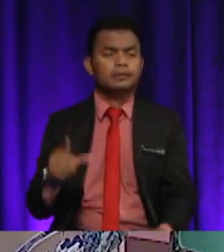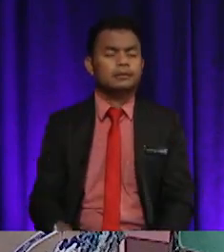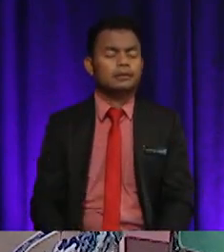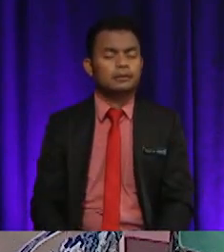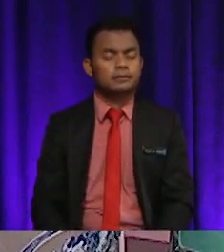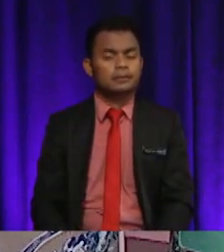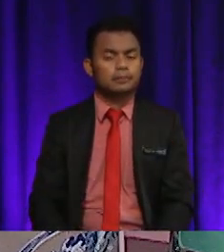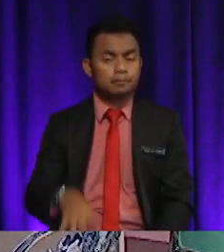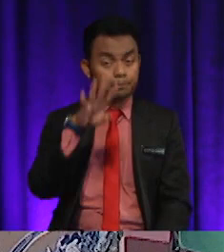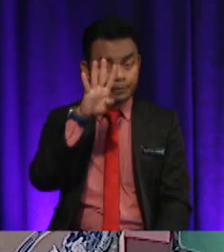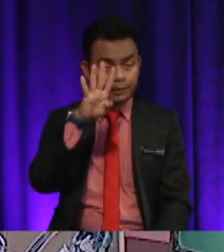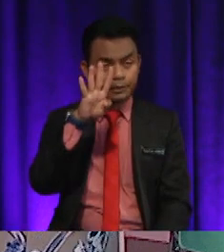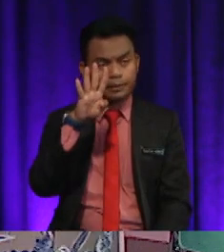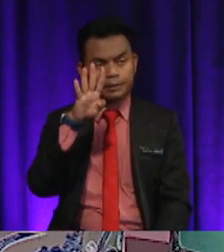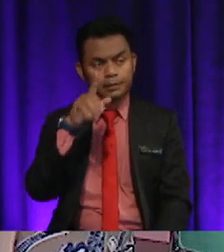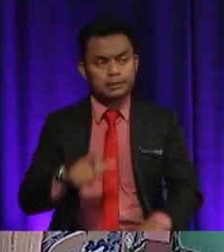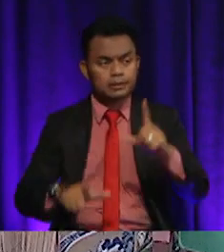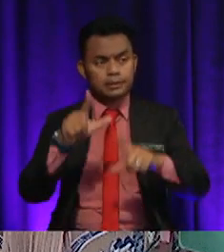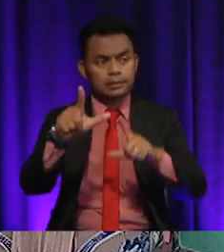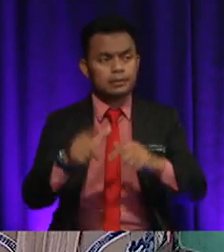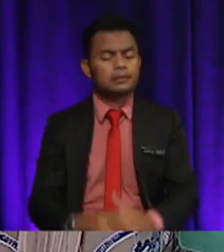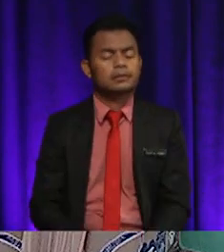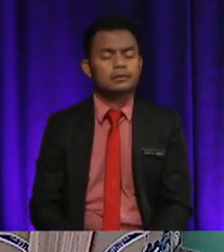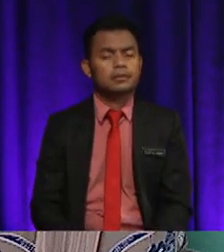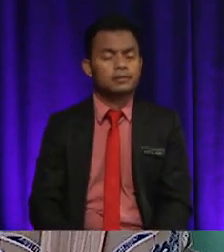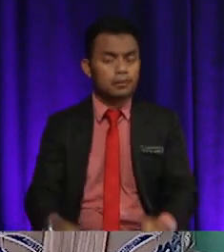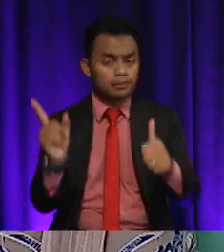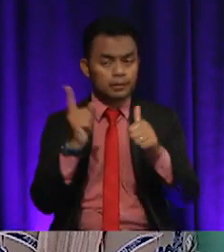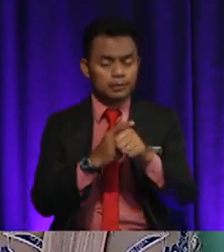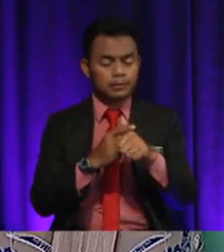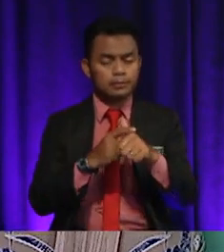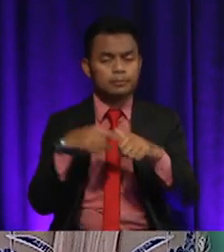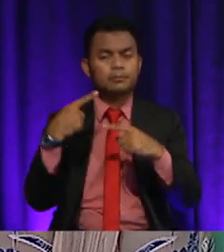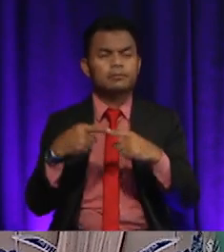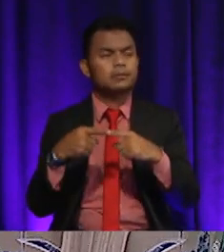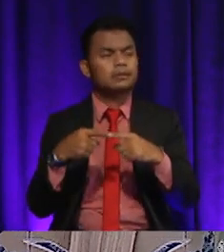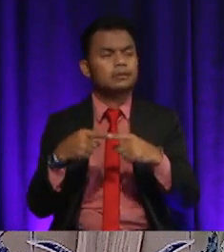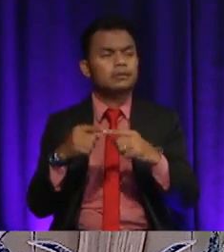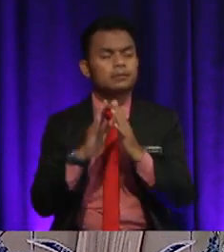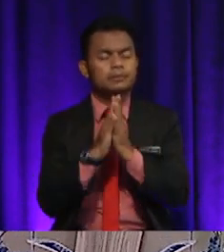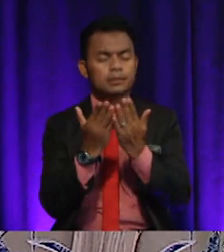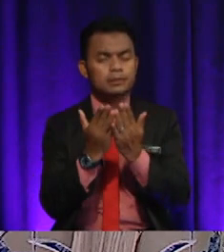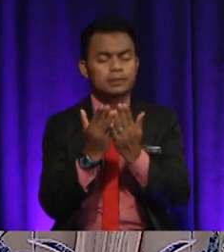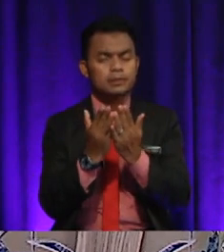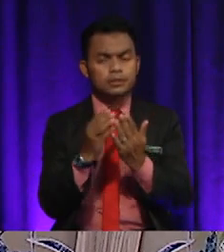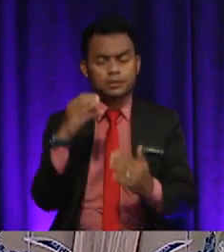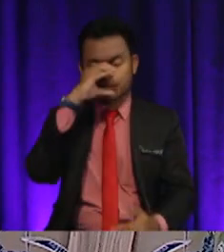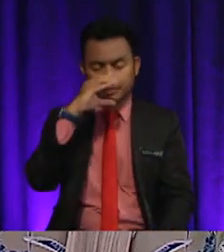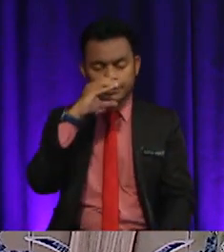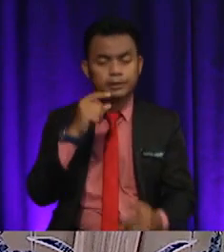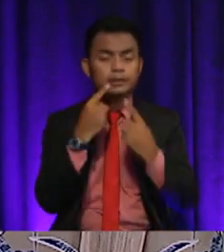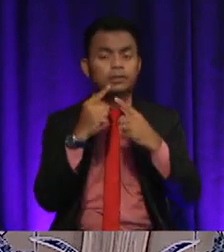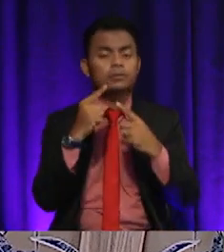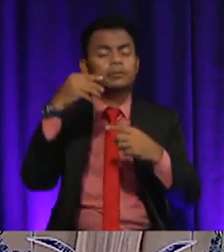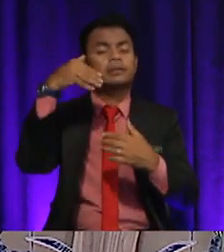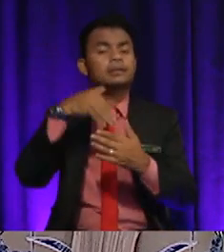best steps, I would say. So first, when you read the question, you go and find the answer first in the text. Do not